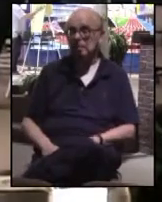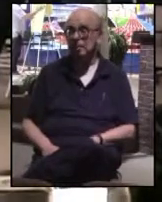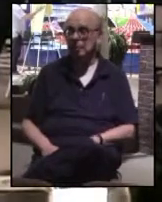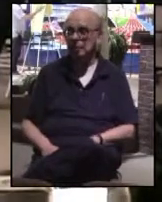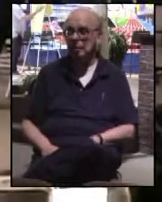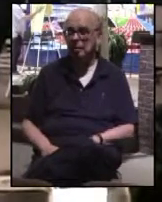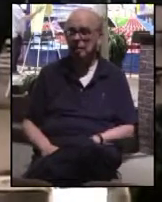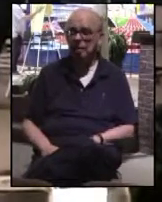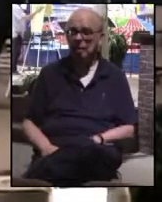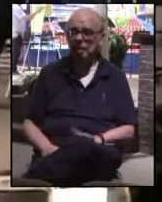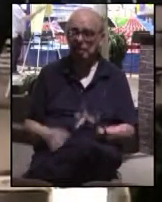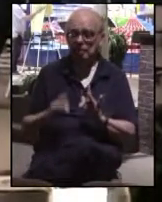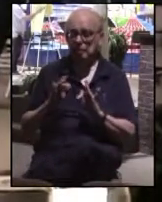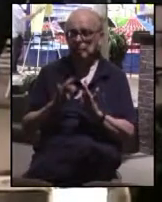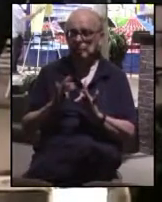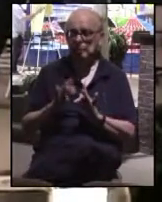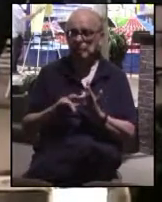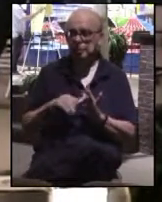Missing other appointments.